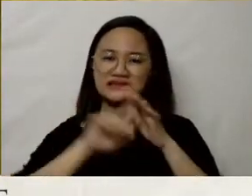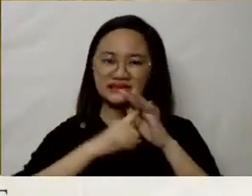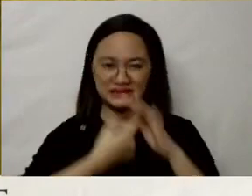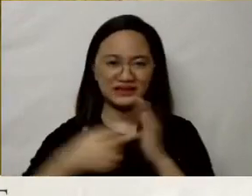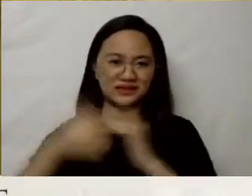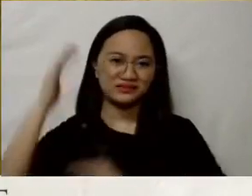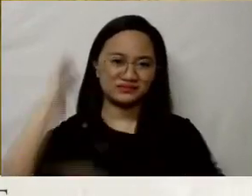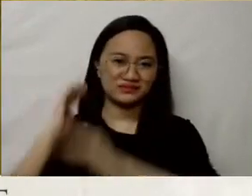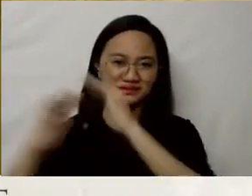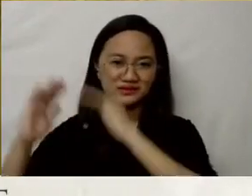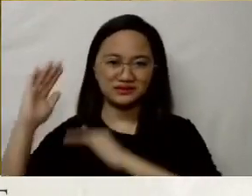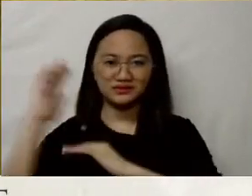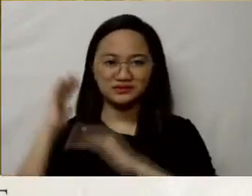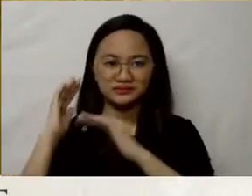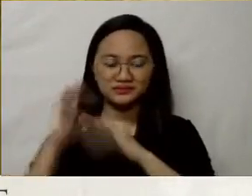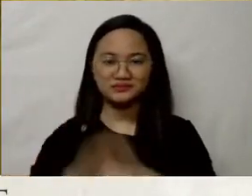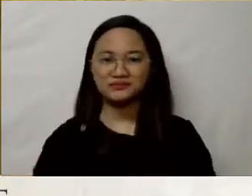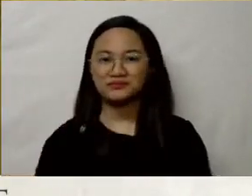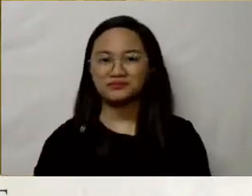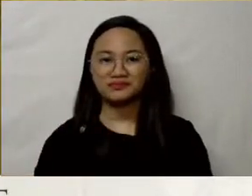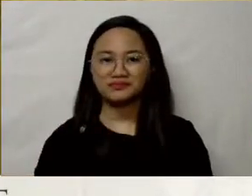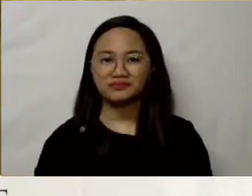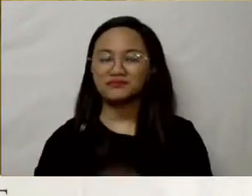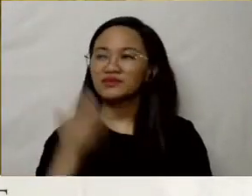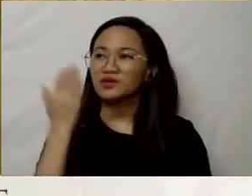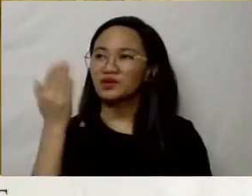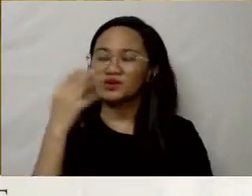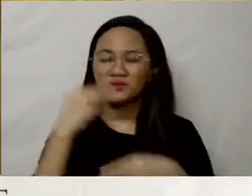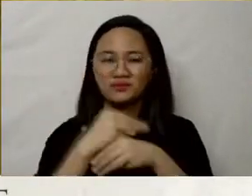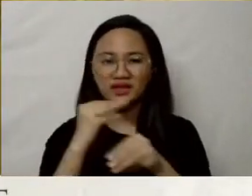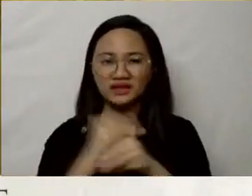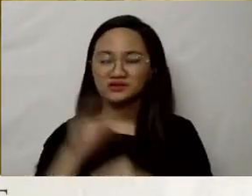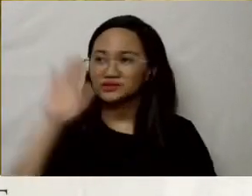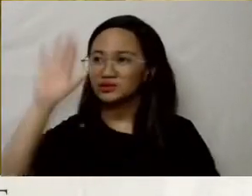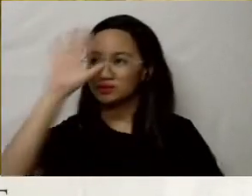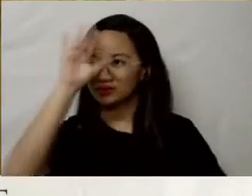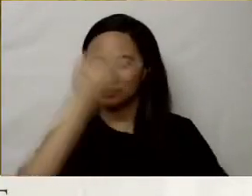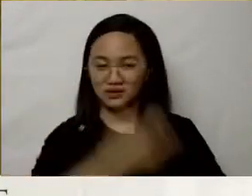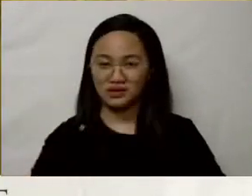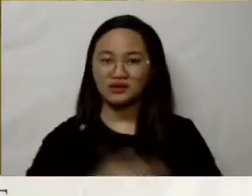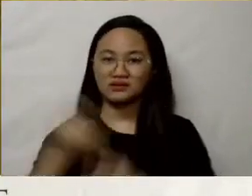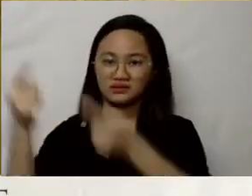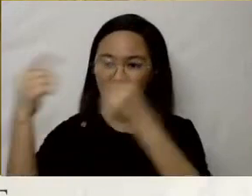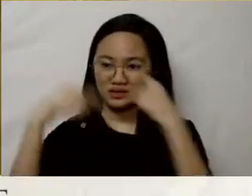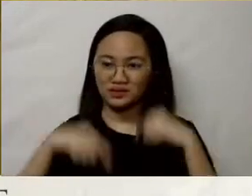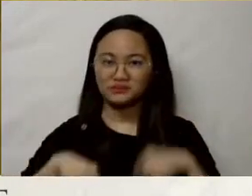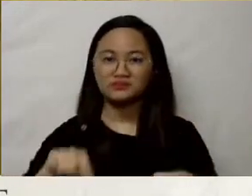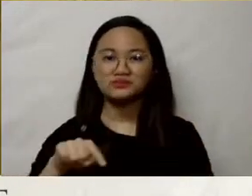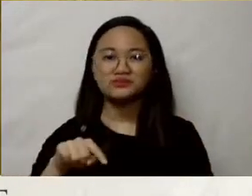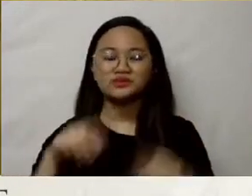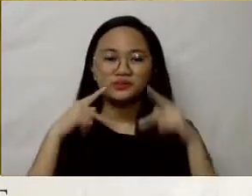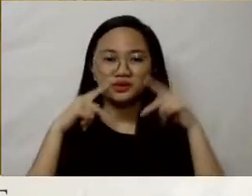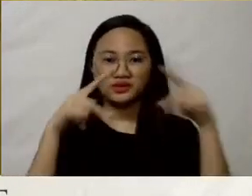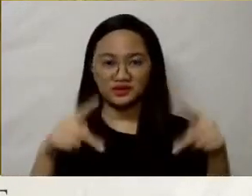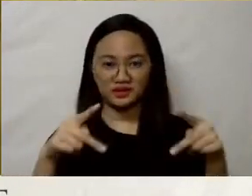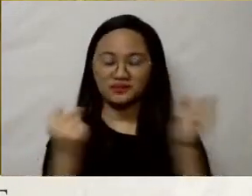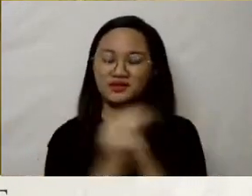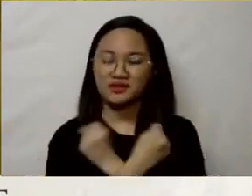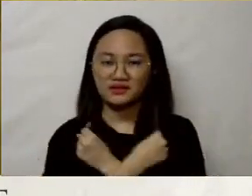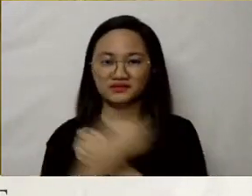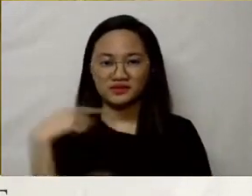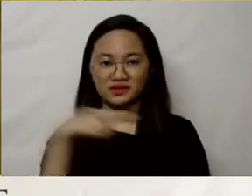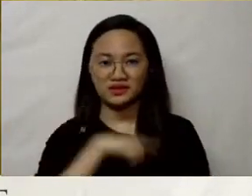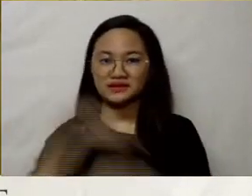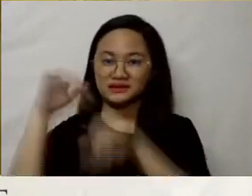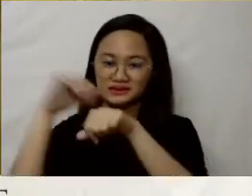of the Virgin Mary, your Son has come to speak that love to us and has sent us his Spirit to spark its